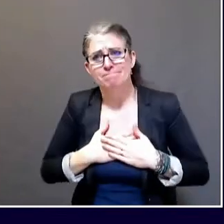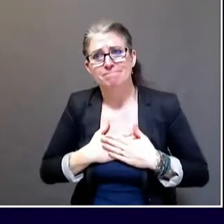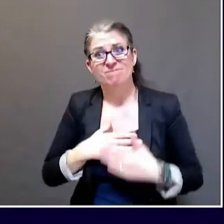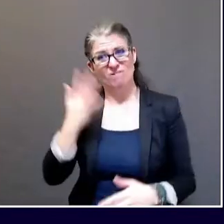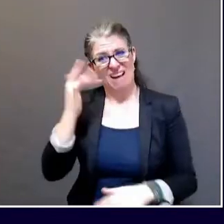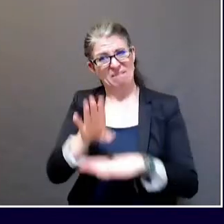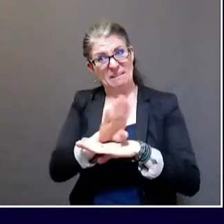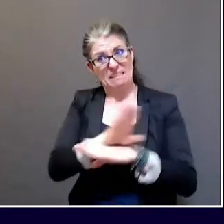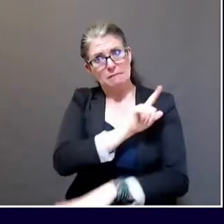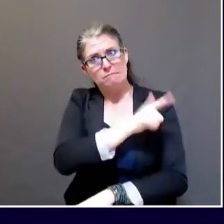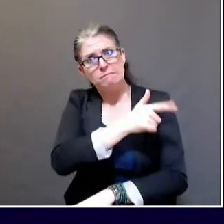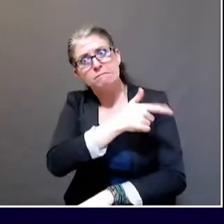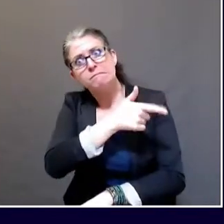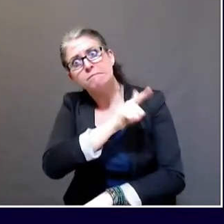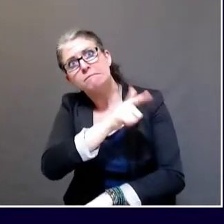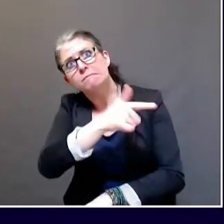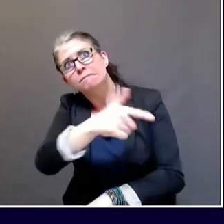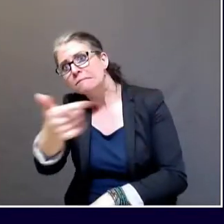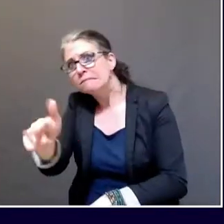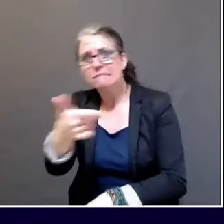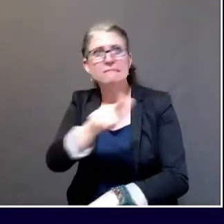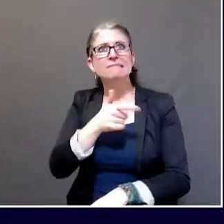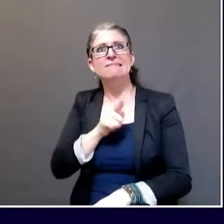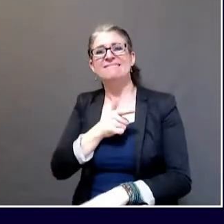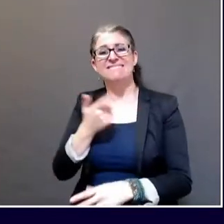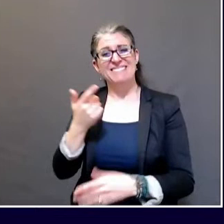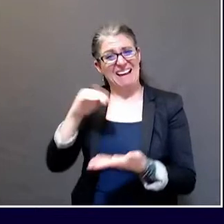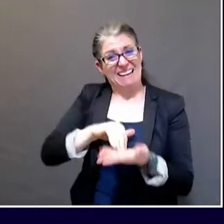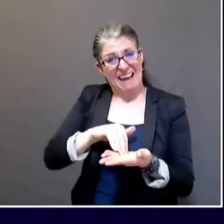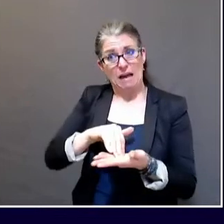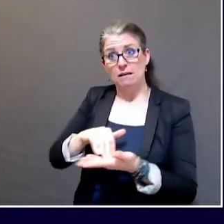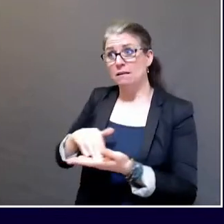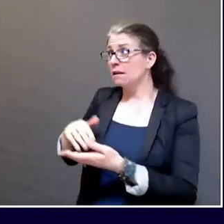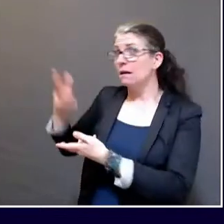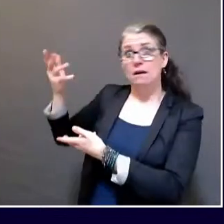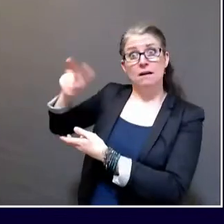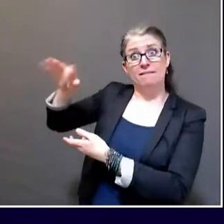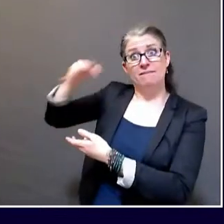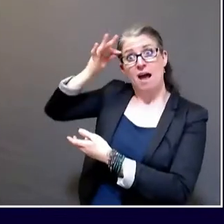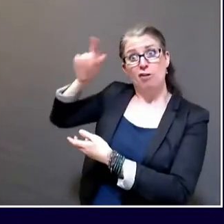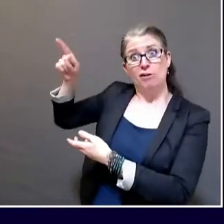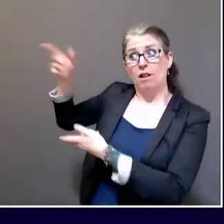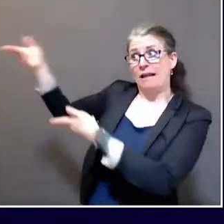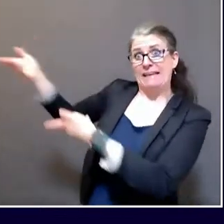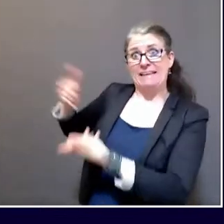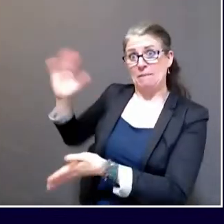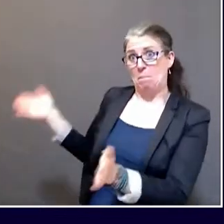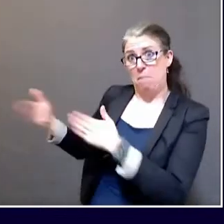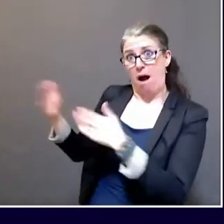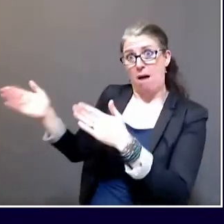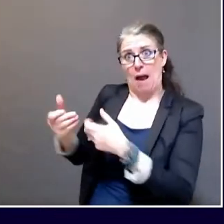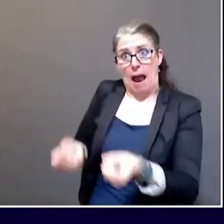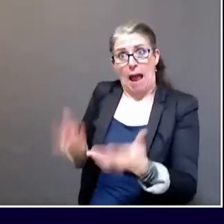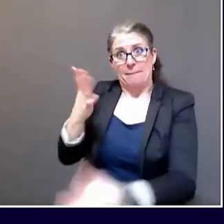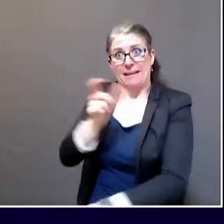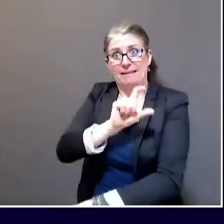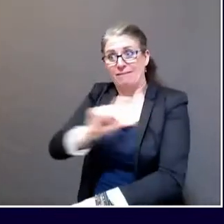We projected that these sorts of things would happen. We're trying to make sure that we can get as much capacity as possible. Commissioner, anything that I